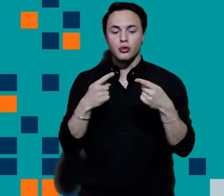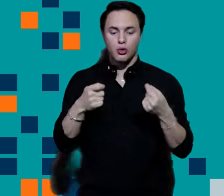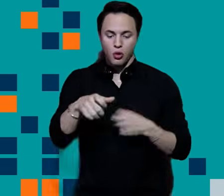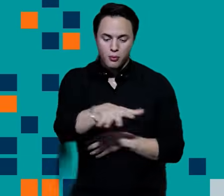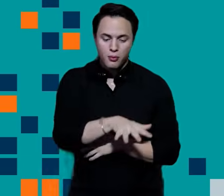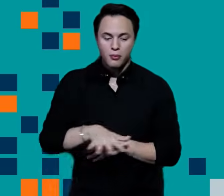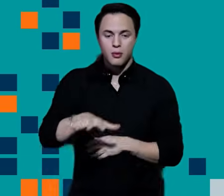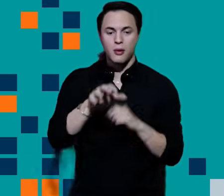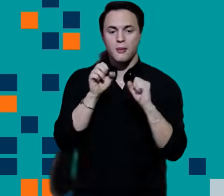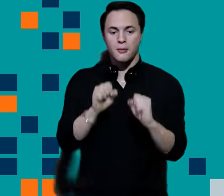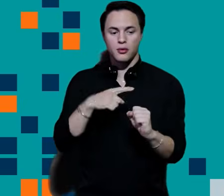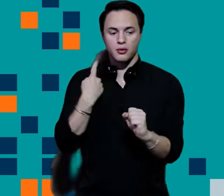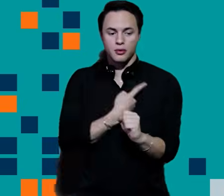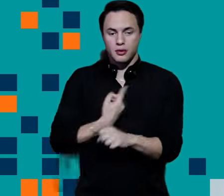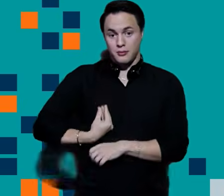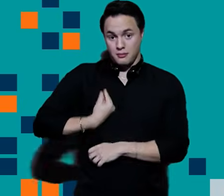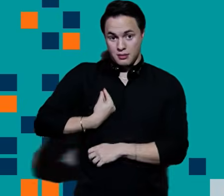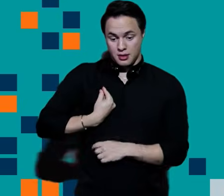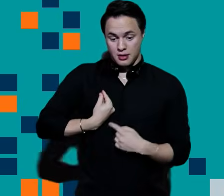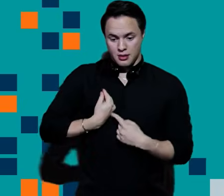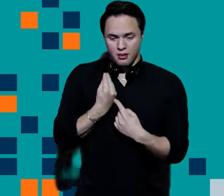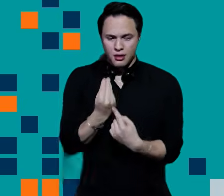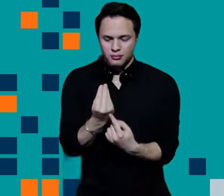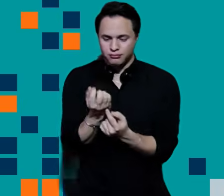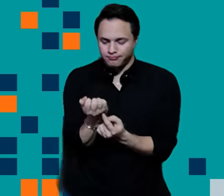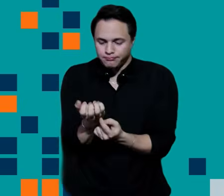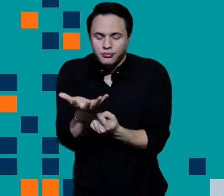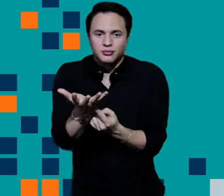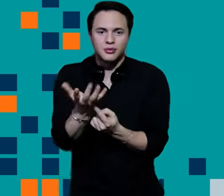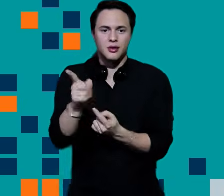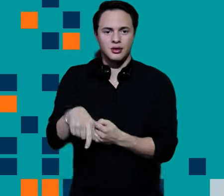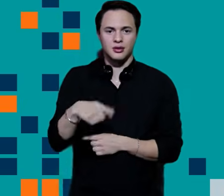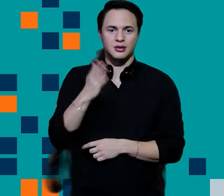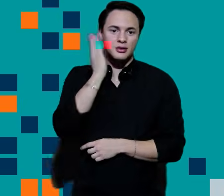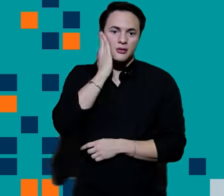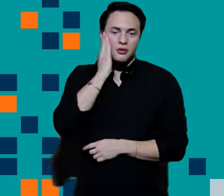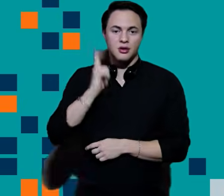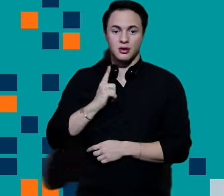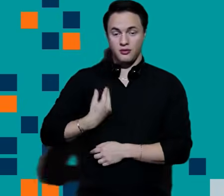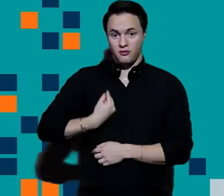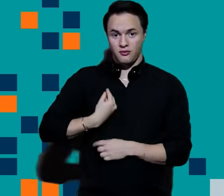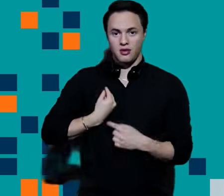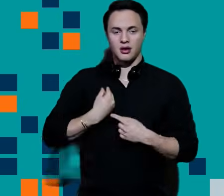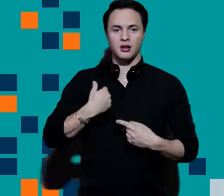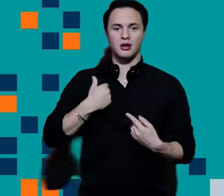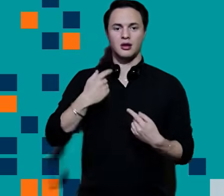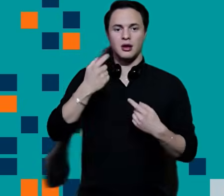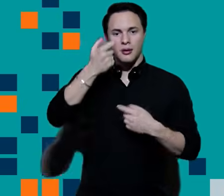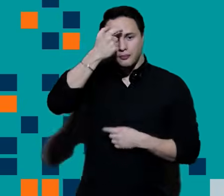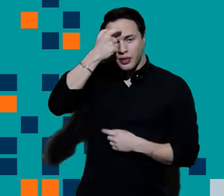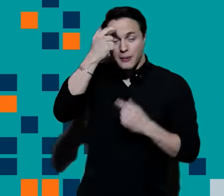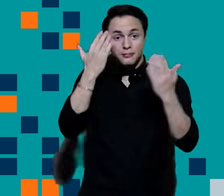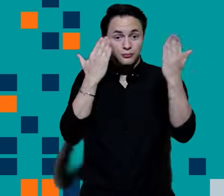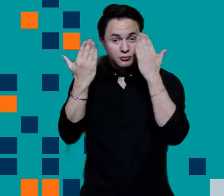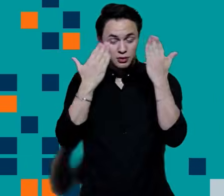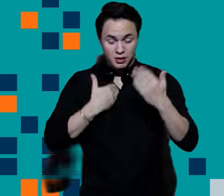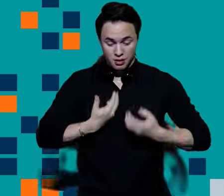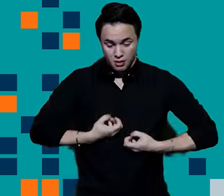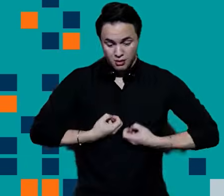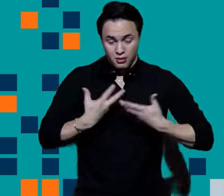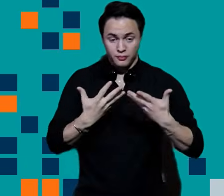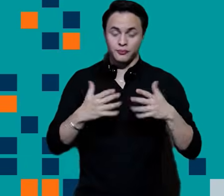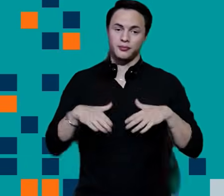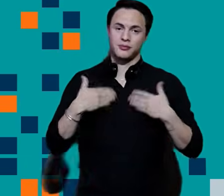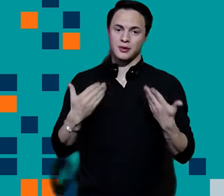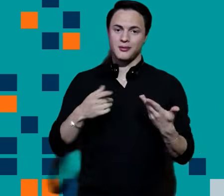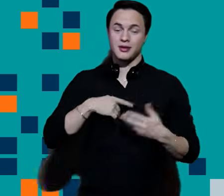into, we have cognitive and precognitive reactions, and those have physiological and psychological reactions. And as